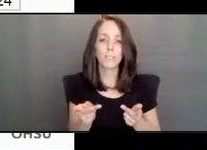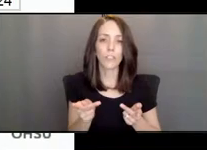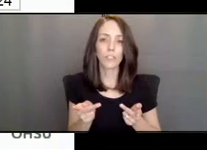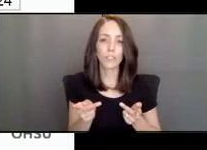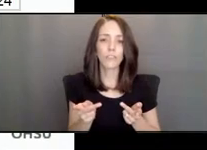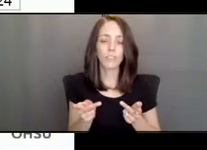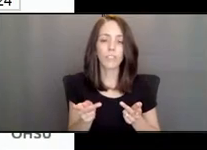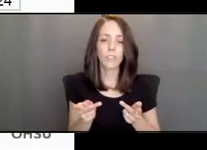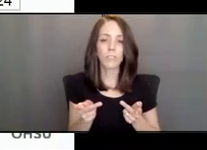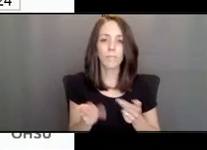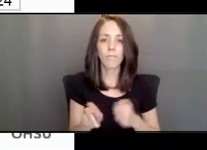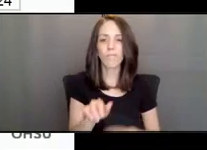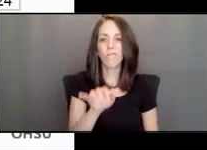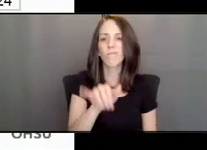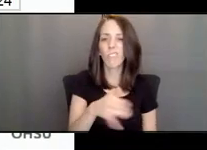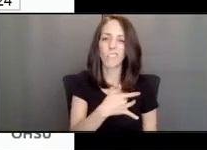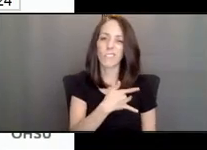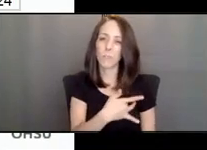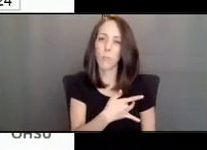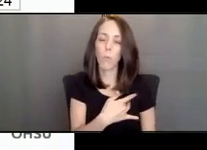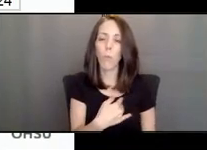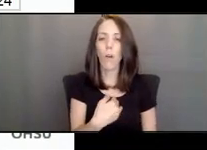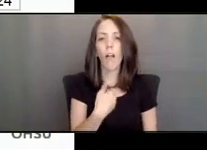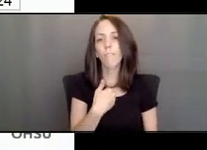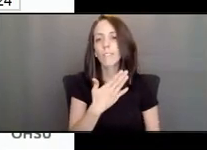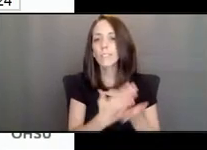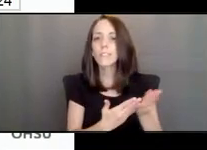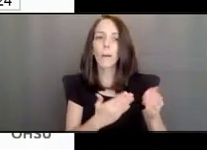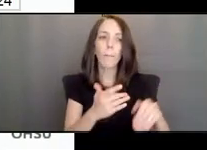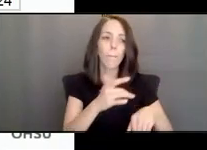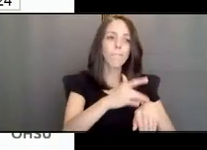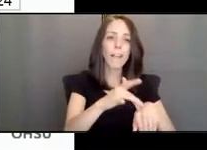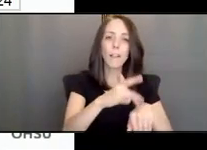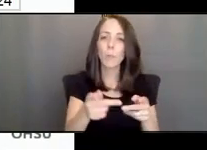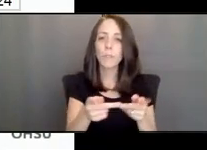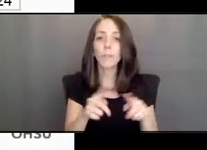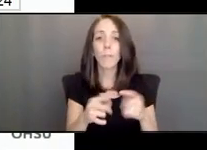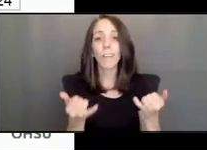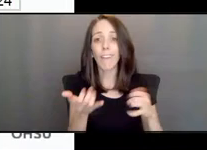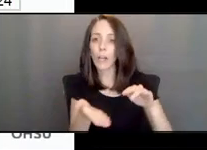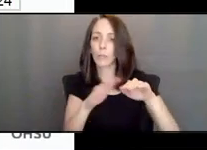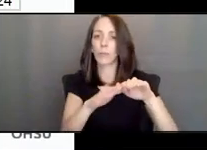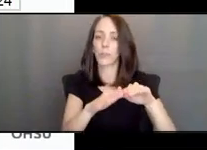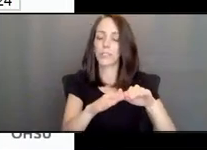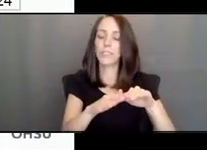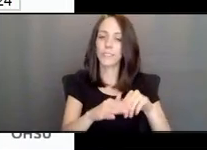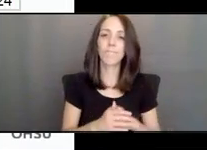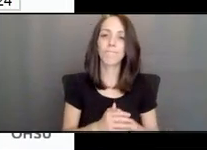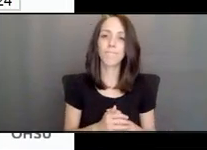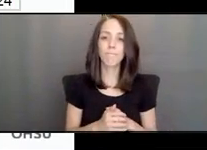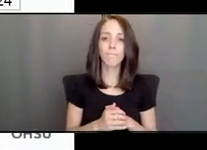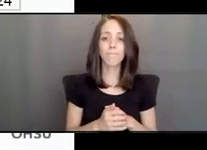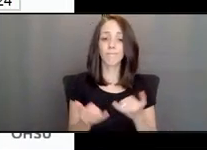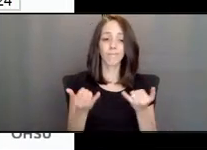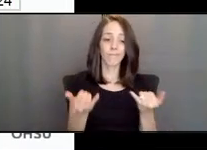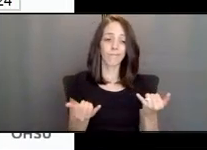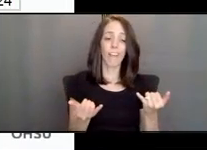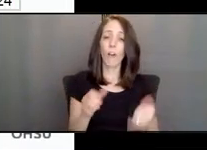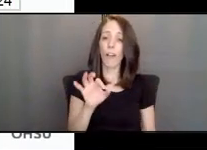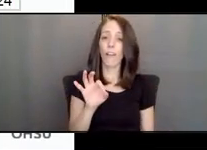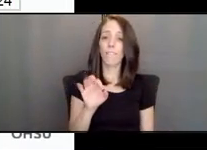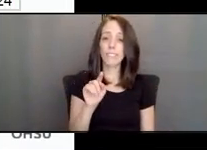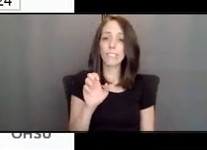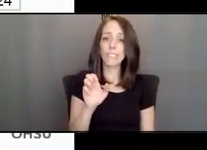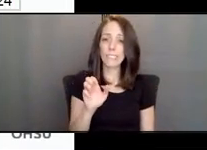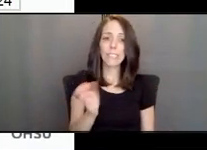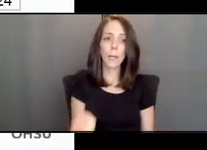usual vacancy factor. These additional FTEs span missions and support areas, including increasing